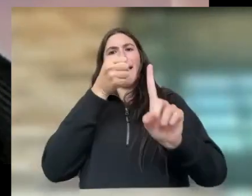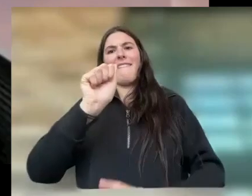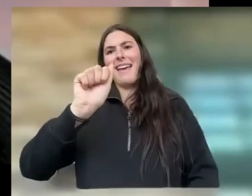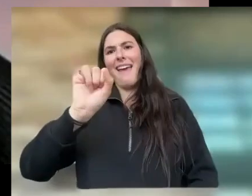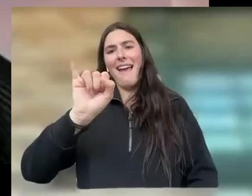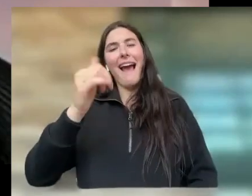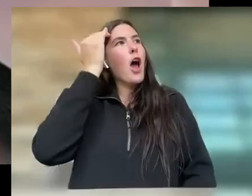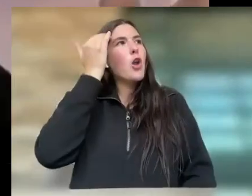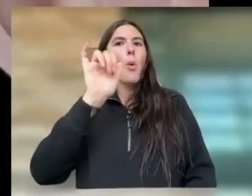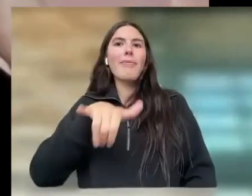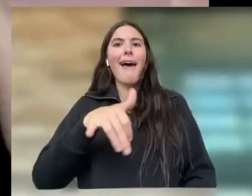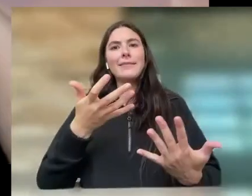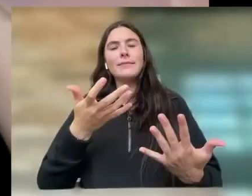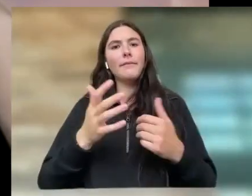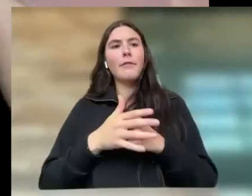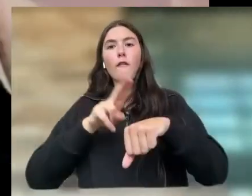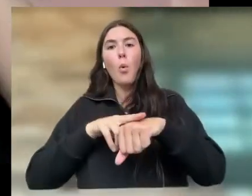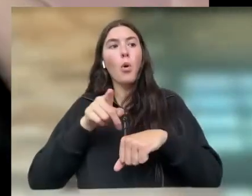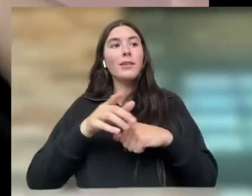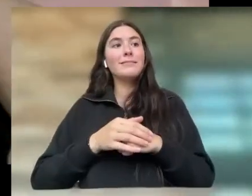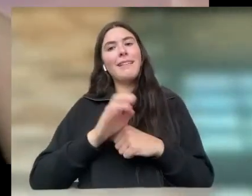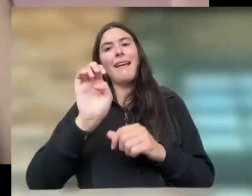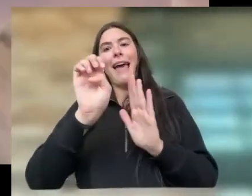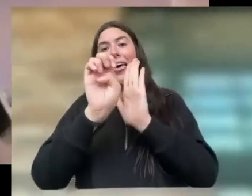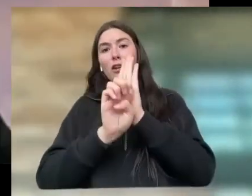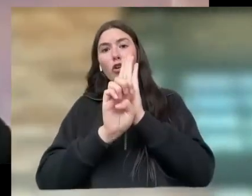that is, and of course, the ethical,